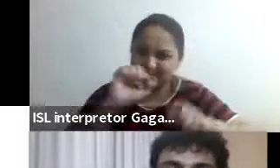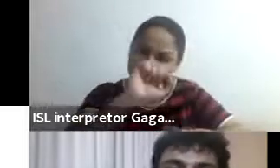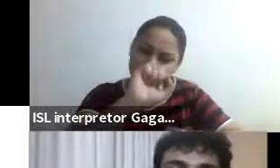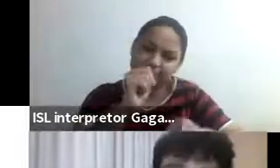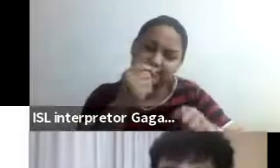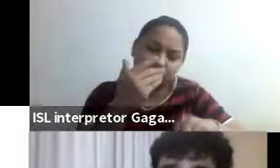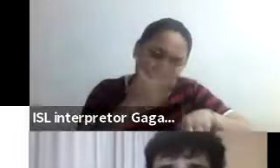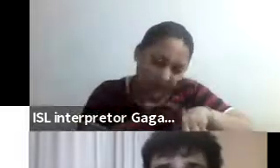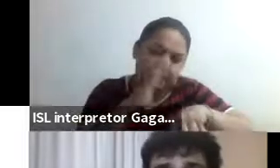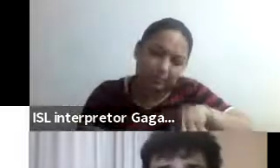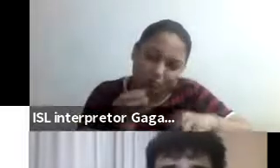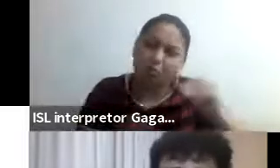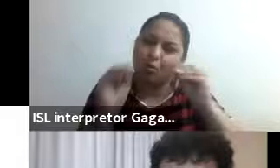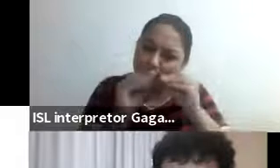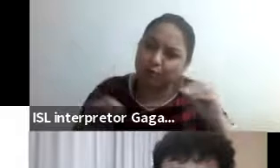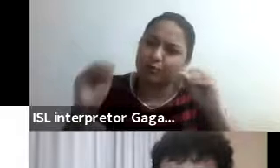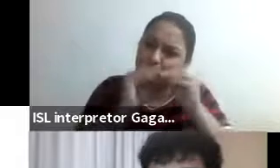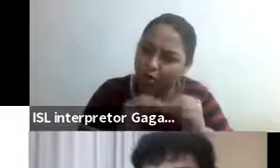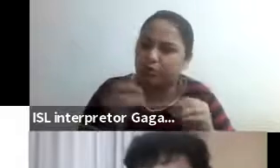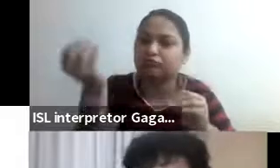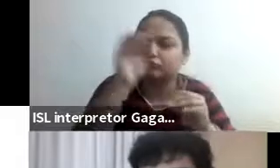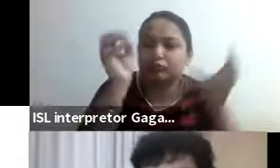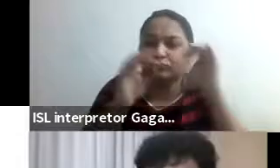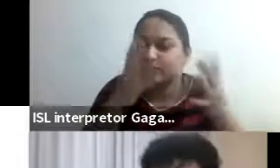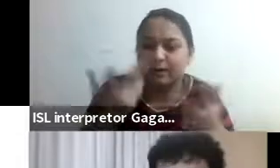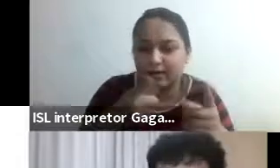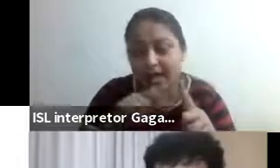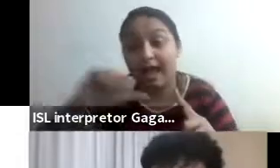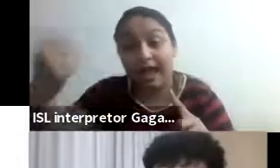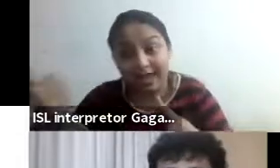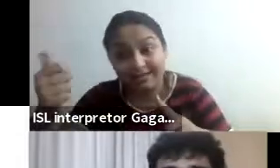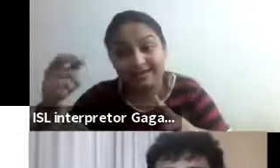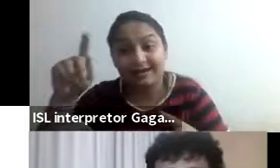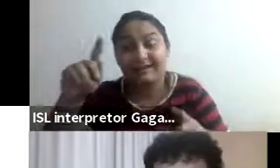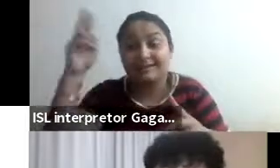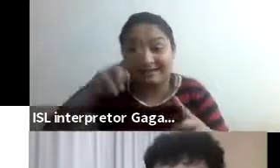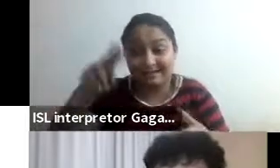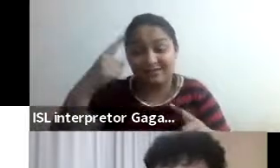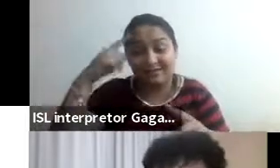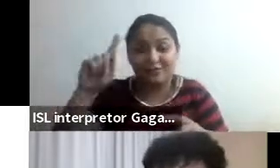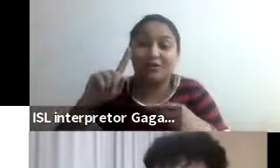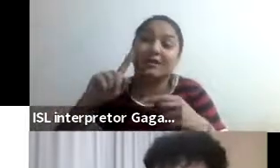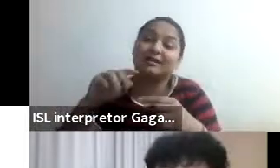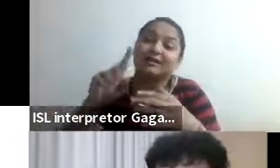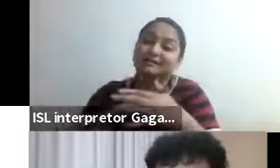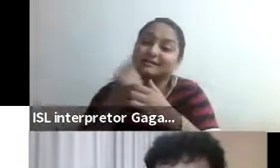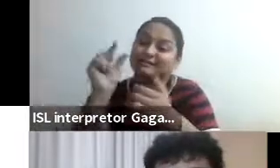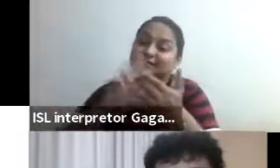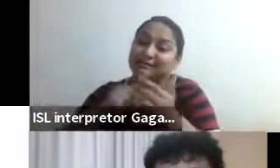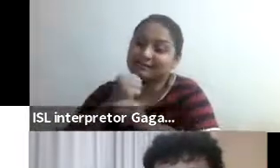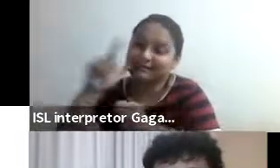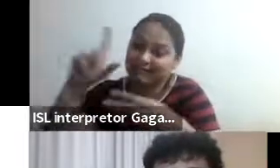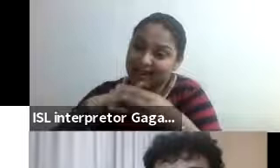with, possibly as a result of interacting with other artists like Janda Singh Sham, who was her contemporary at Bharat Bhavan.